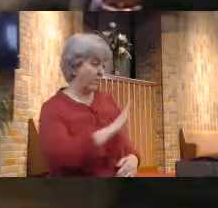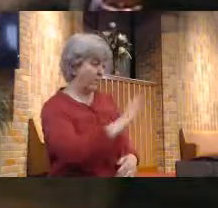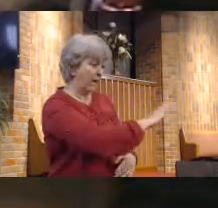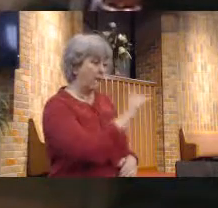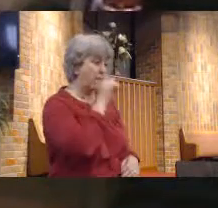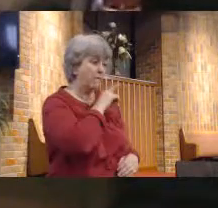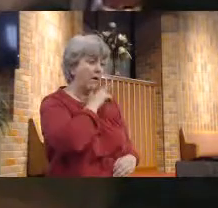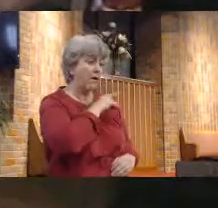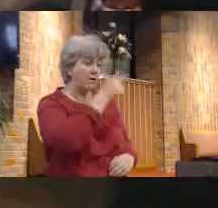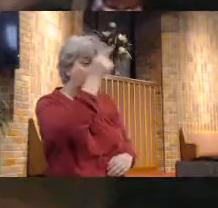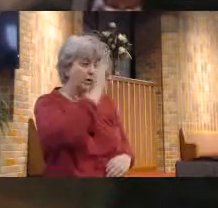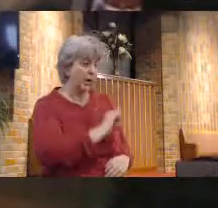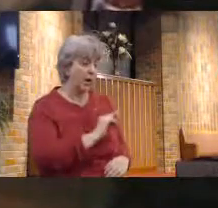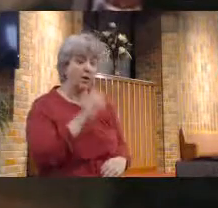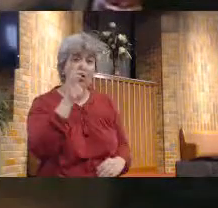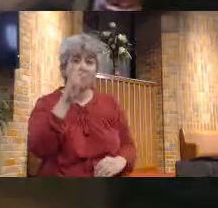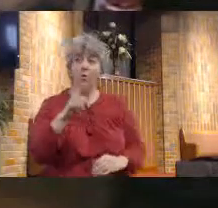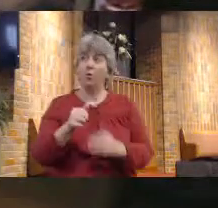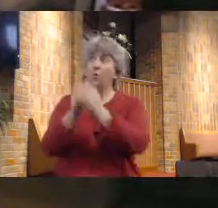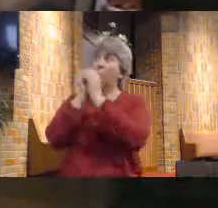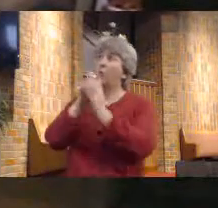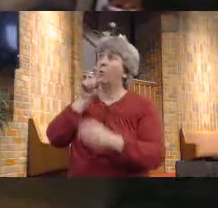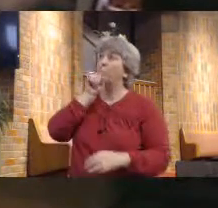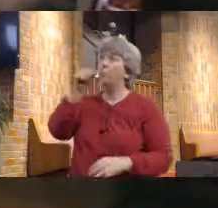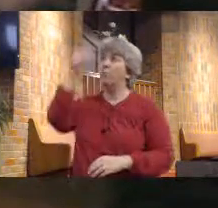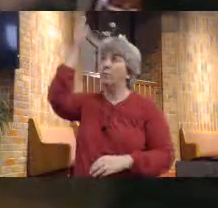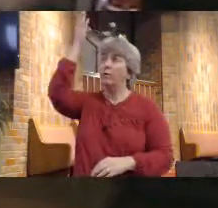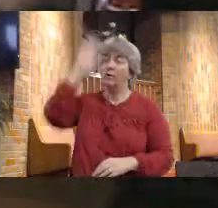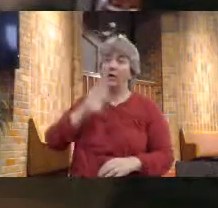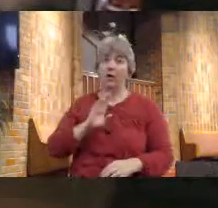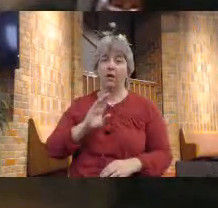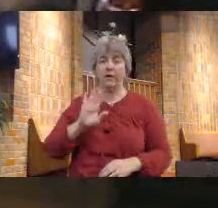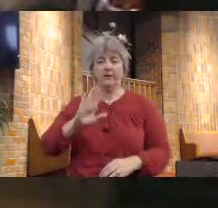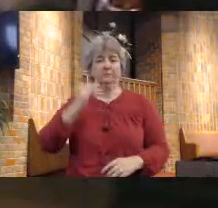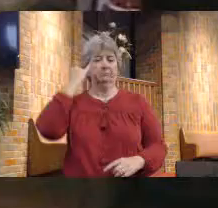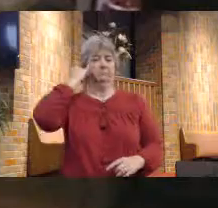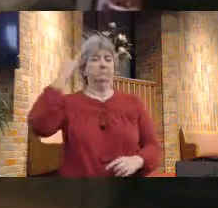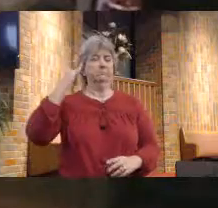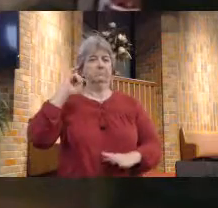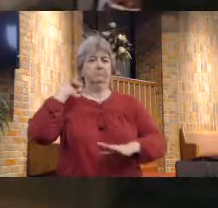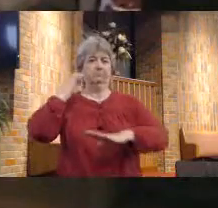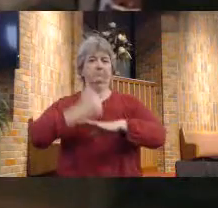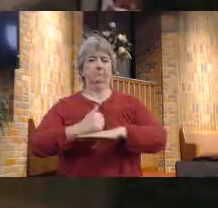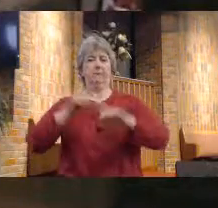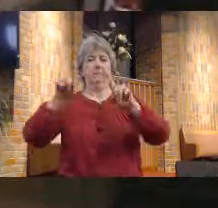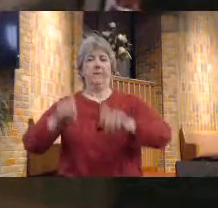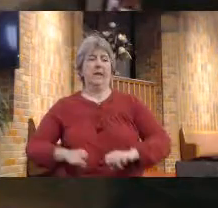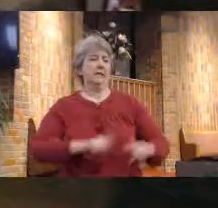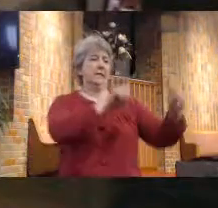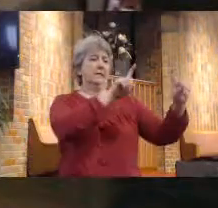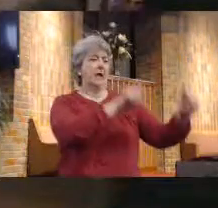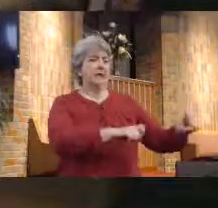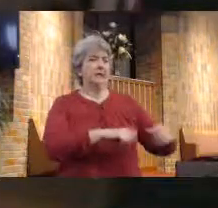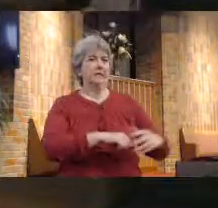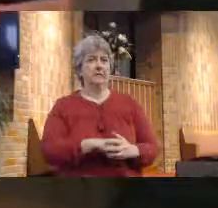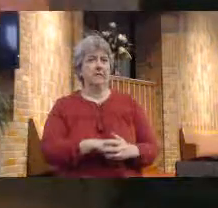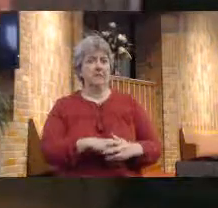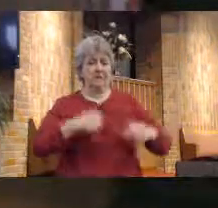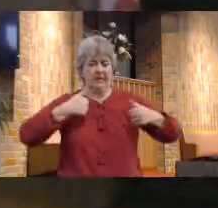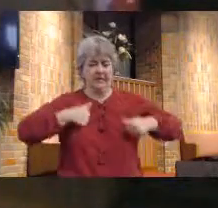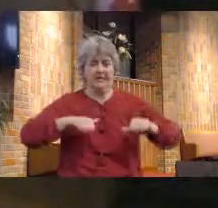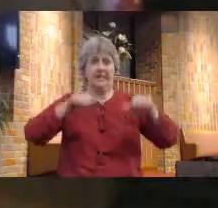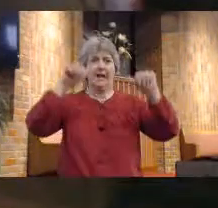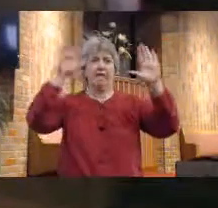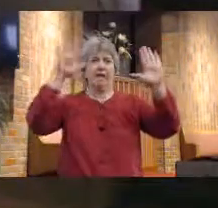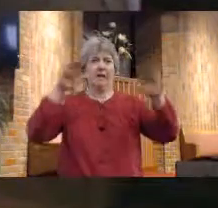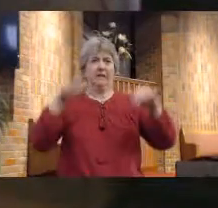And Elijah devised a test according to the will of God. He says, let's make a sacrifice. We'll put the animals